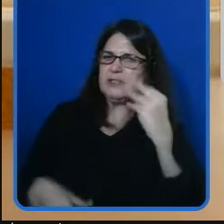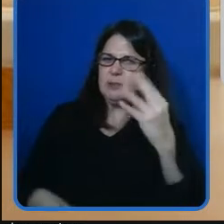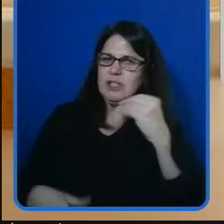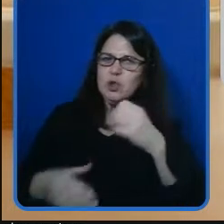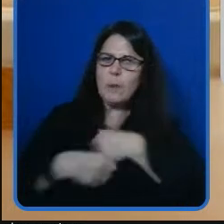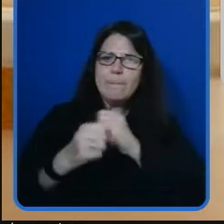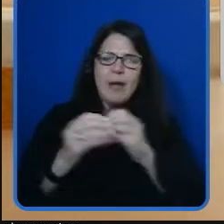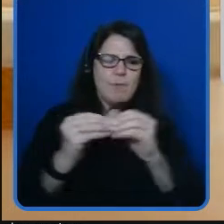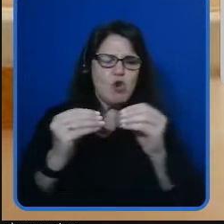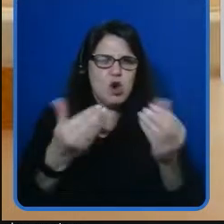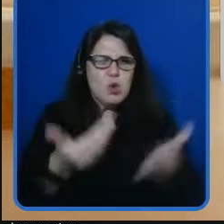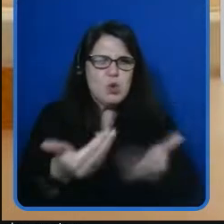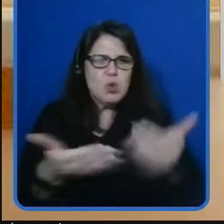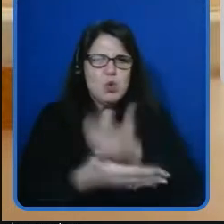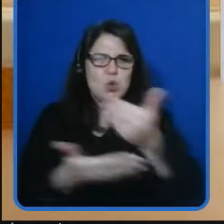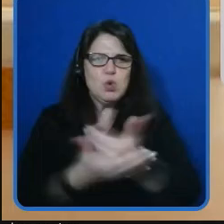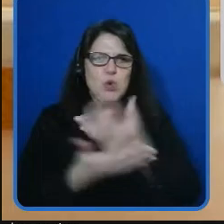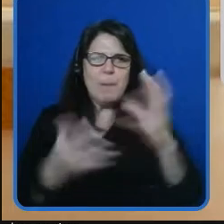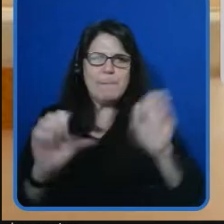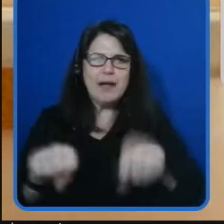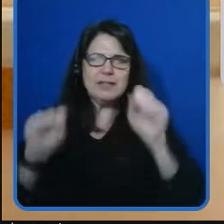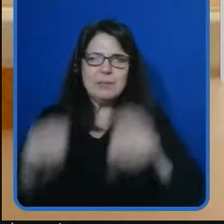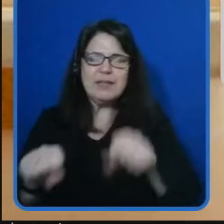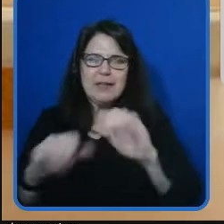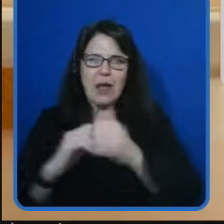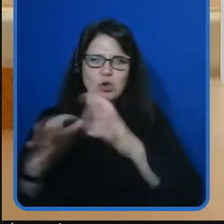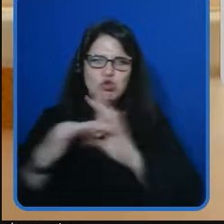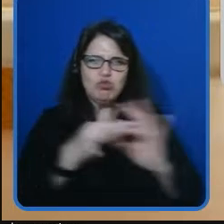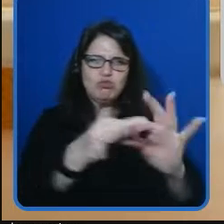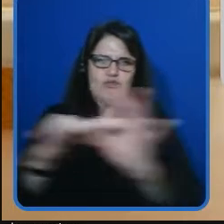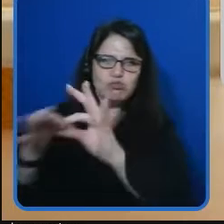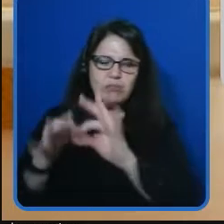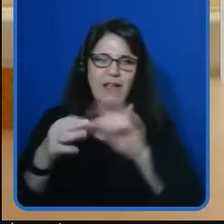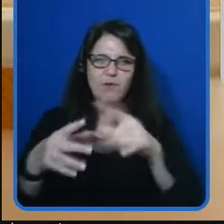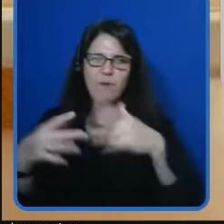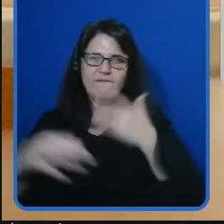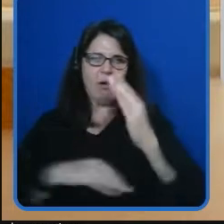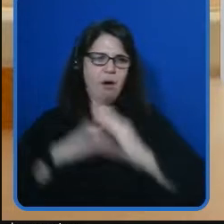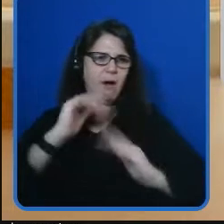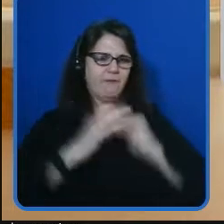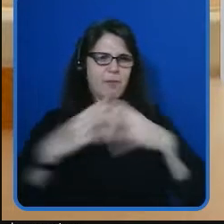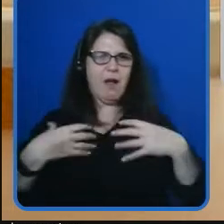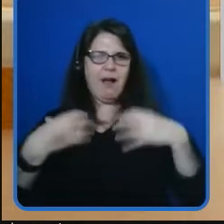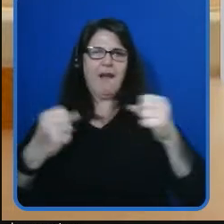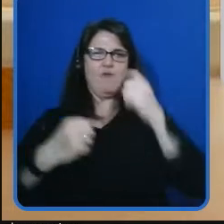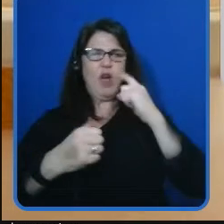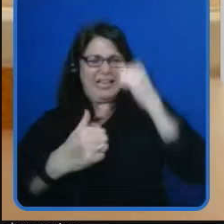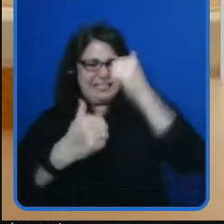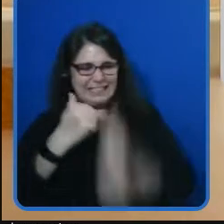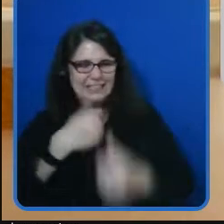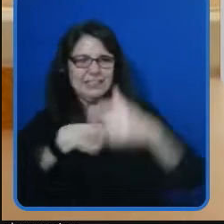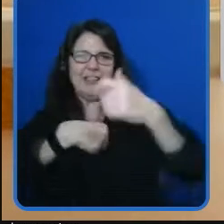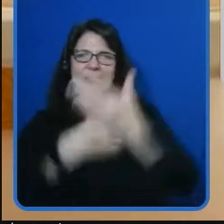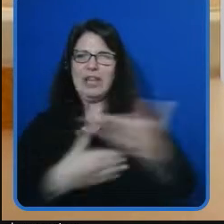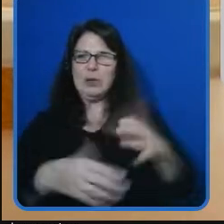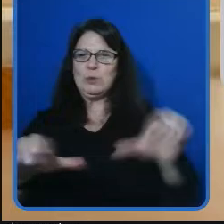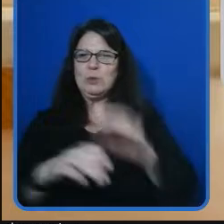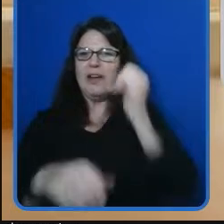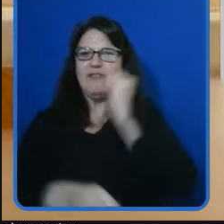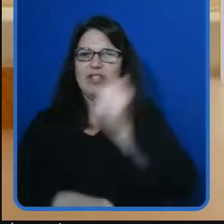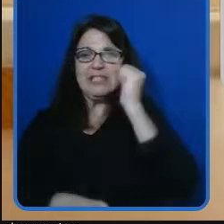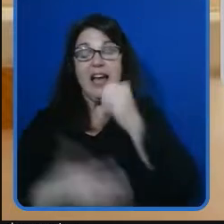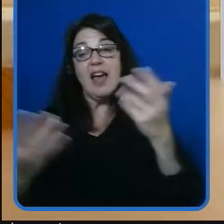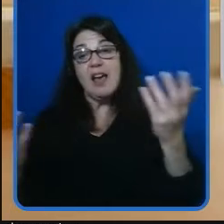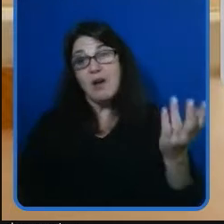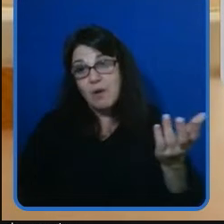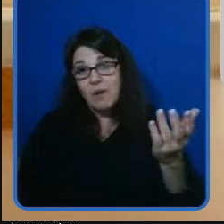we create and connect. If you're comfortable and confident in every single thing you're doing every day, then where